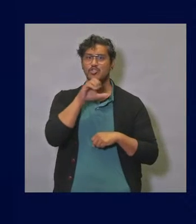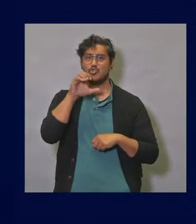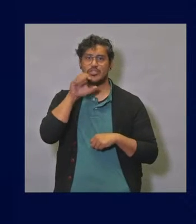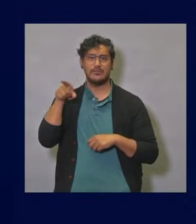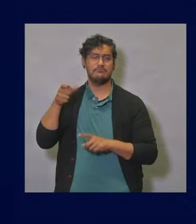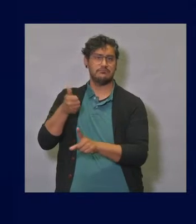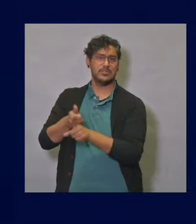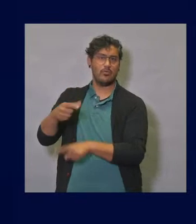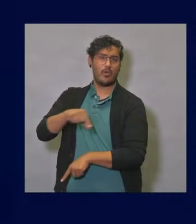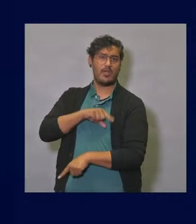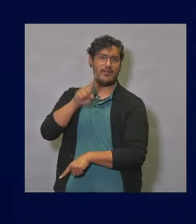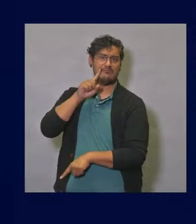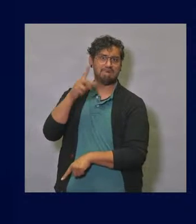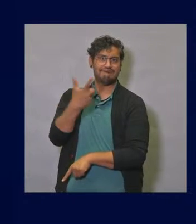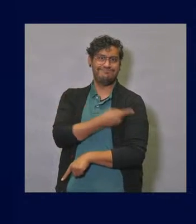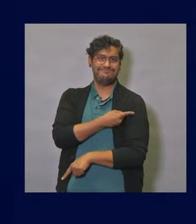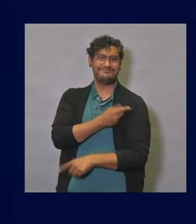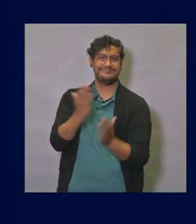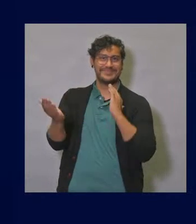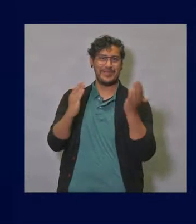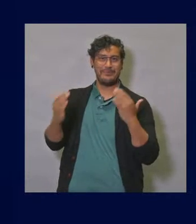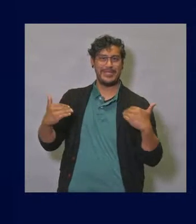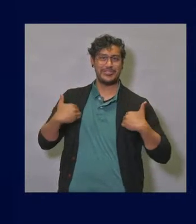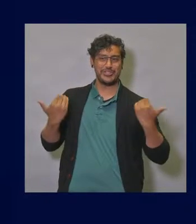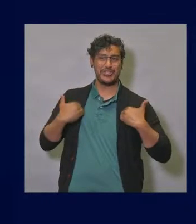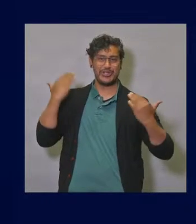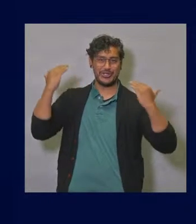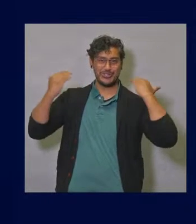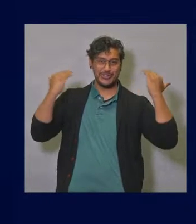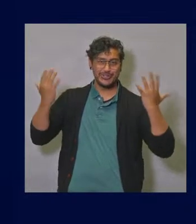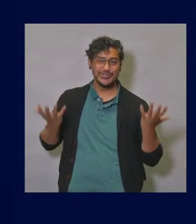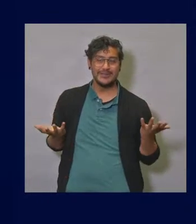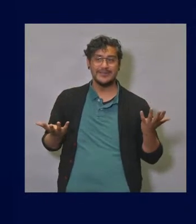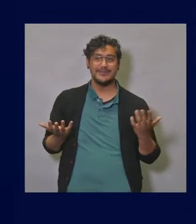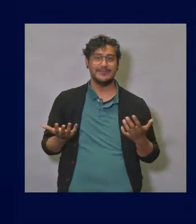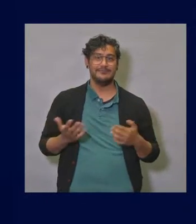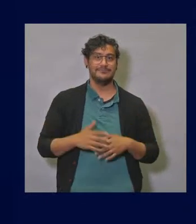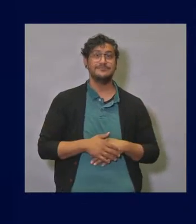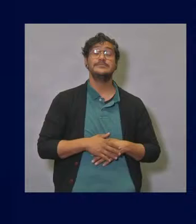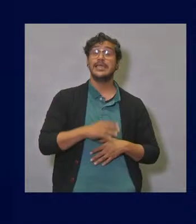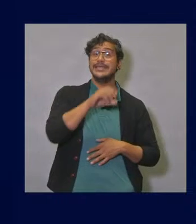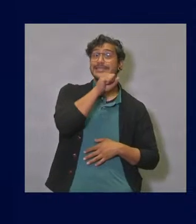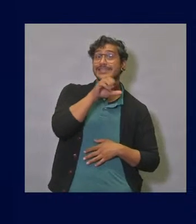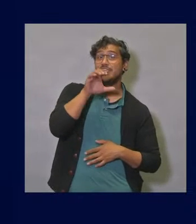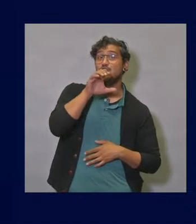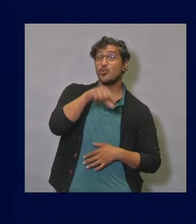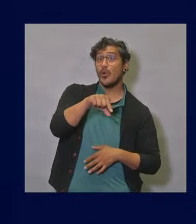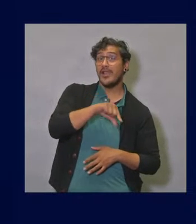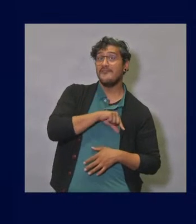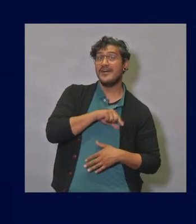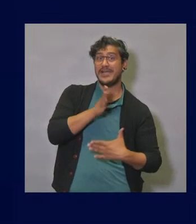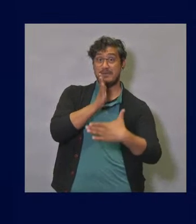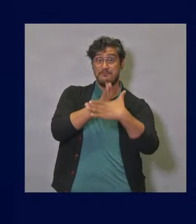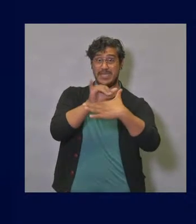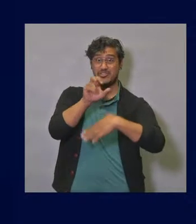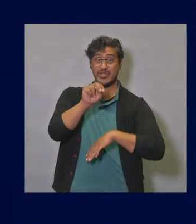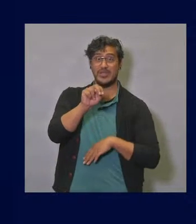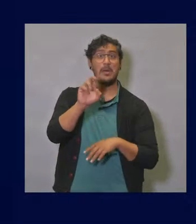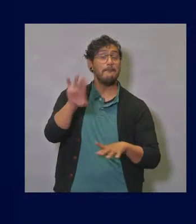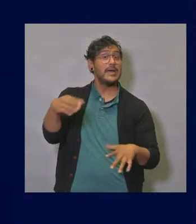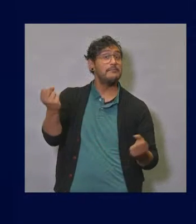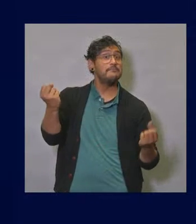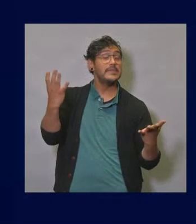the vaccine compared to younger adults. Seniors have been eligible since mid-January, while many younger